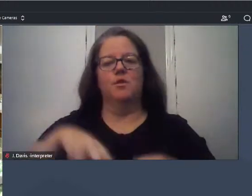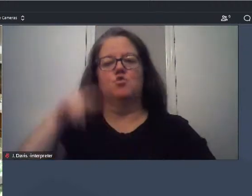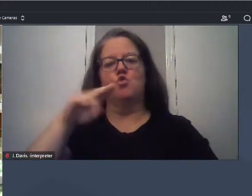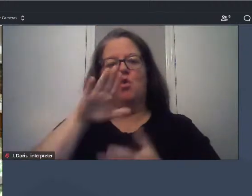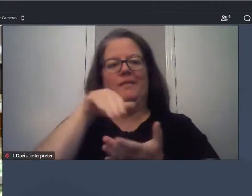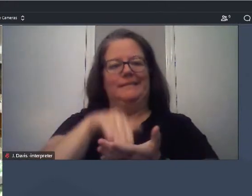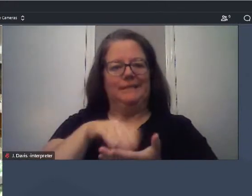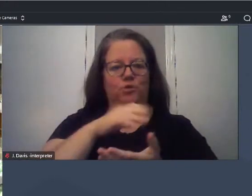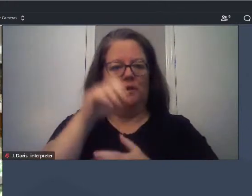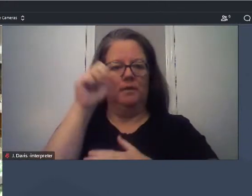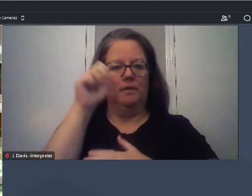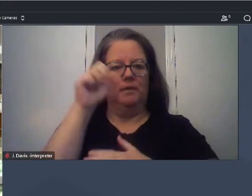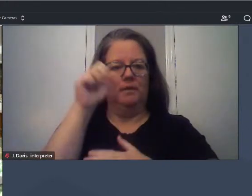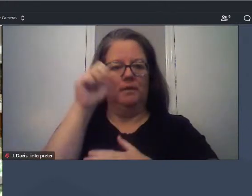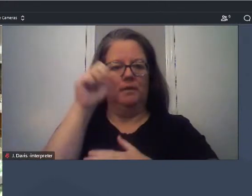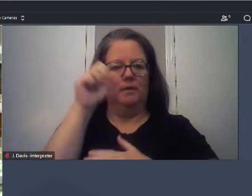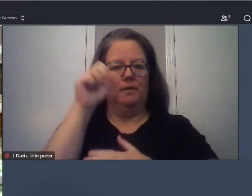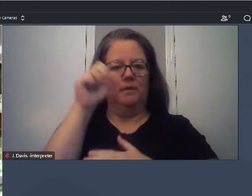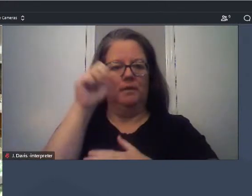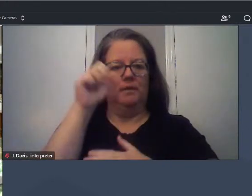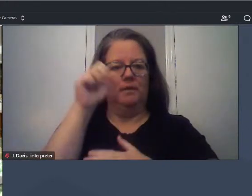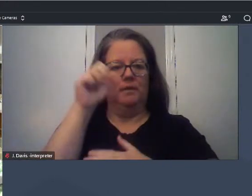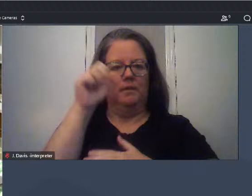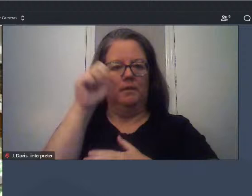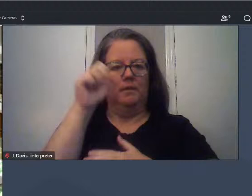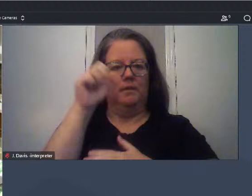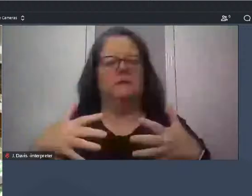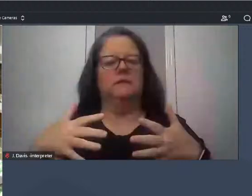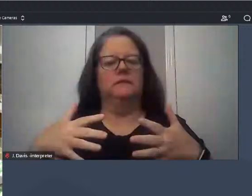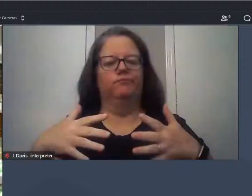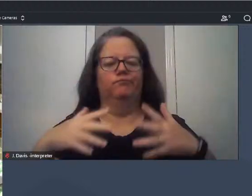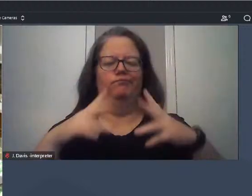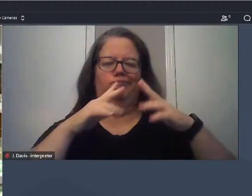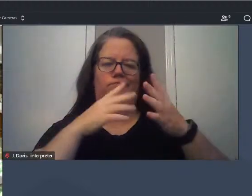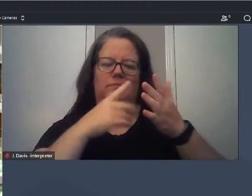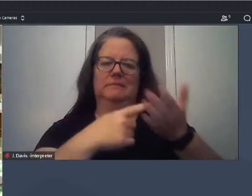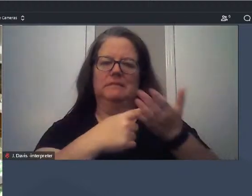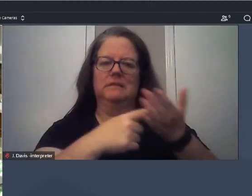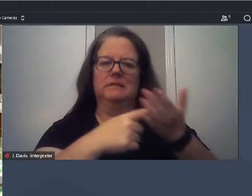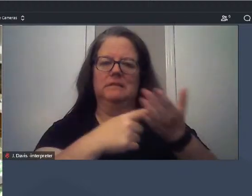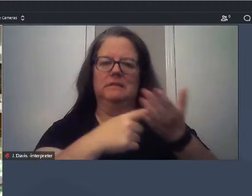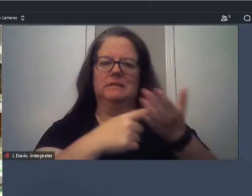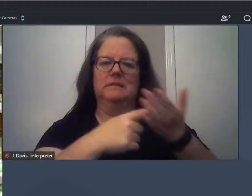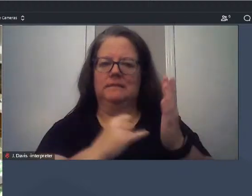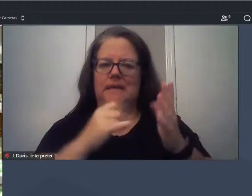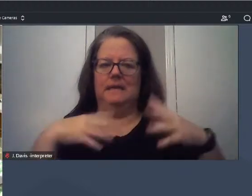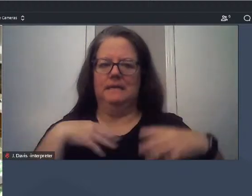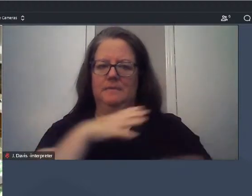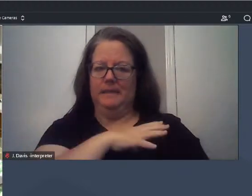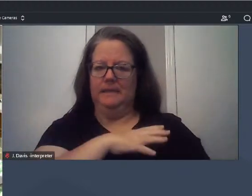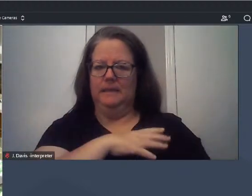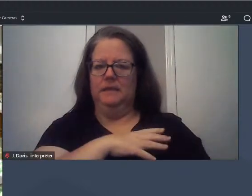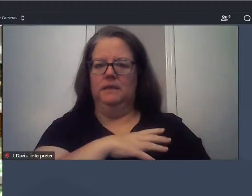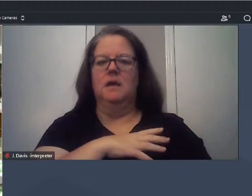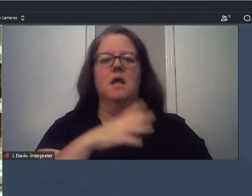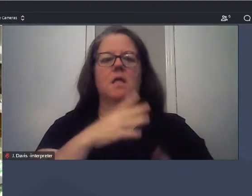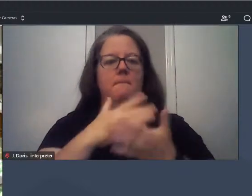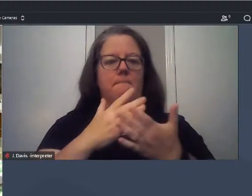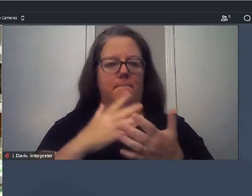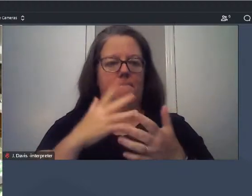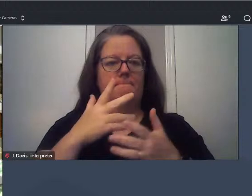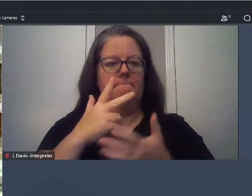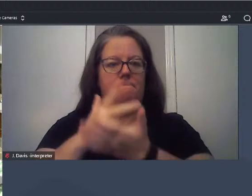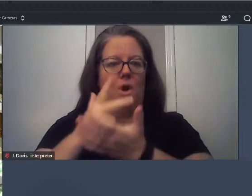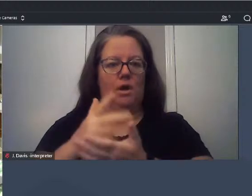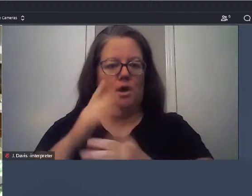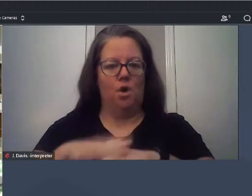southern part, which, as we went through the design committee, putting all of the parking on the west side, there was equal access north,